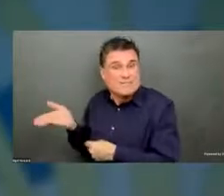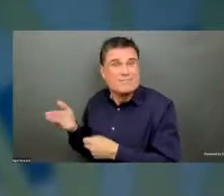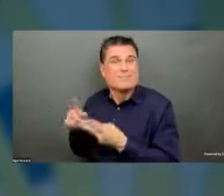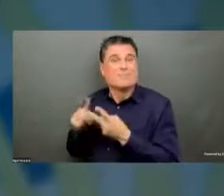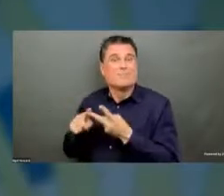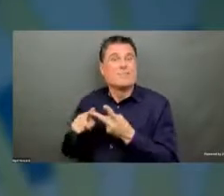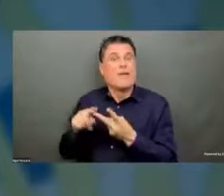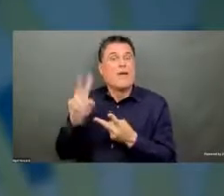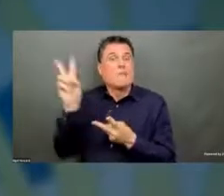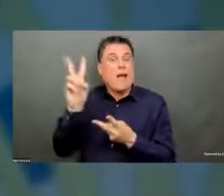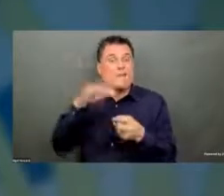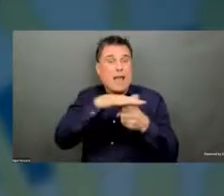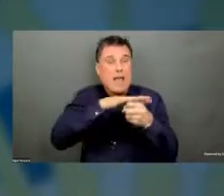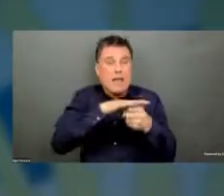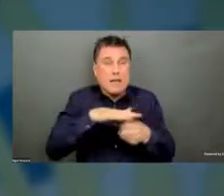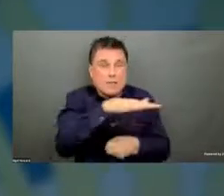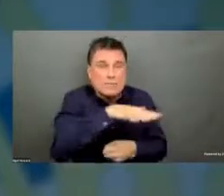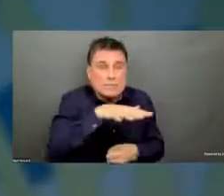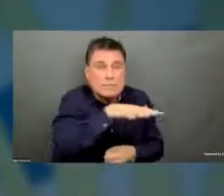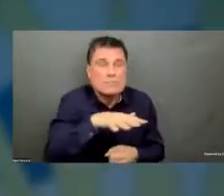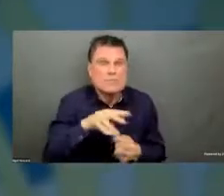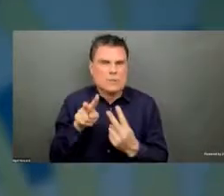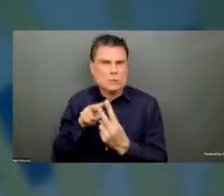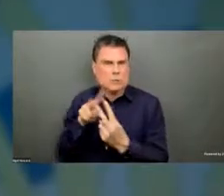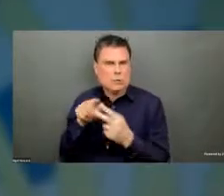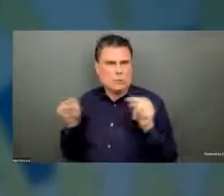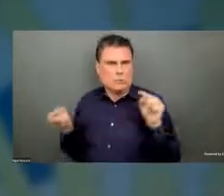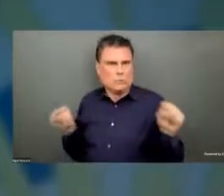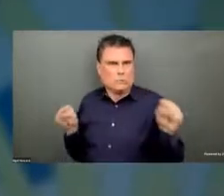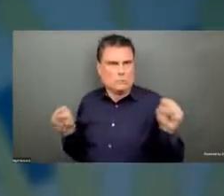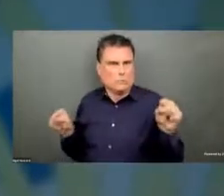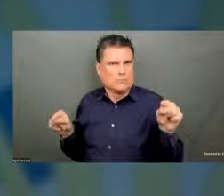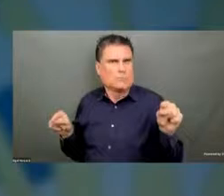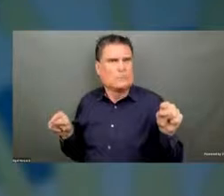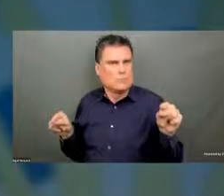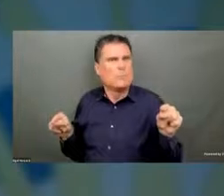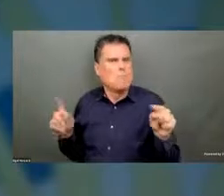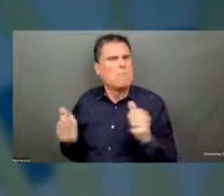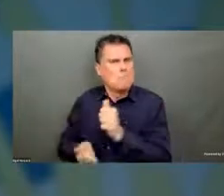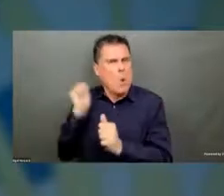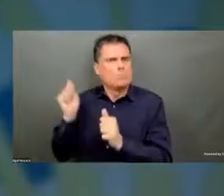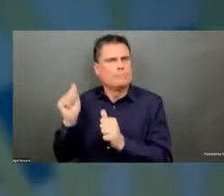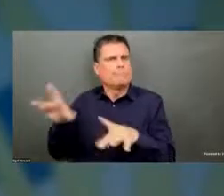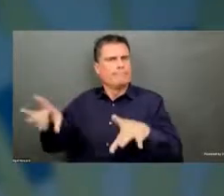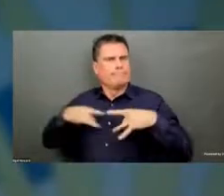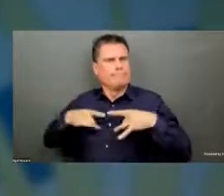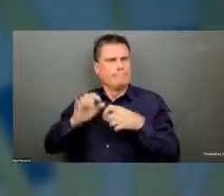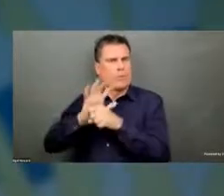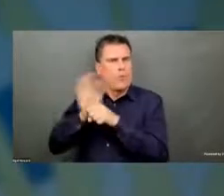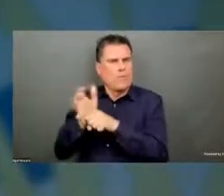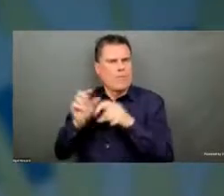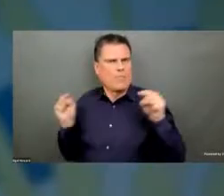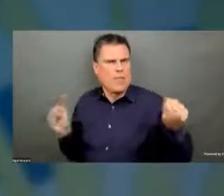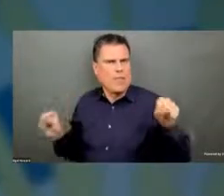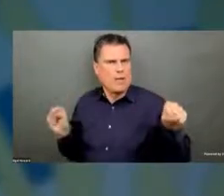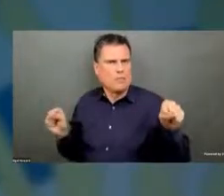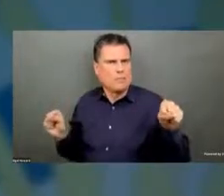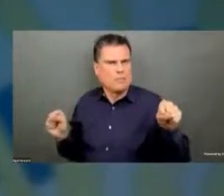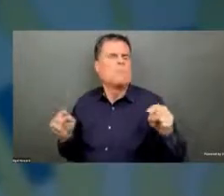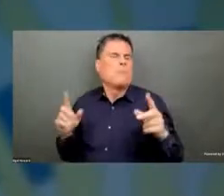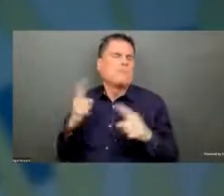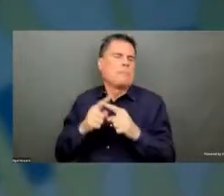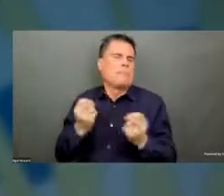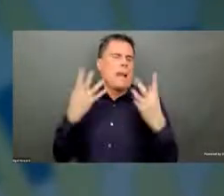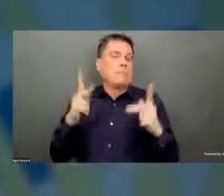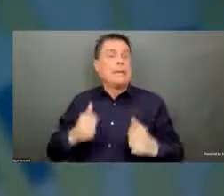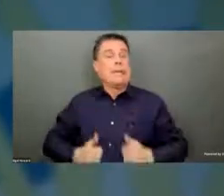the most populated areas of the province. But we have seen increases, and we've seen waves go through